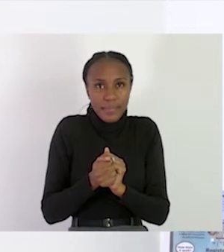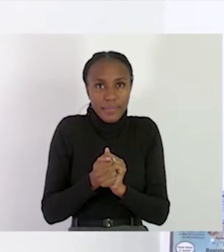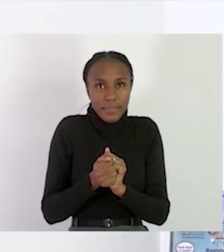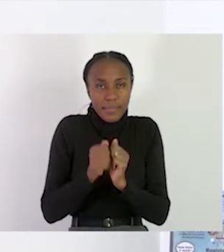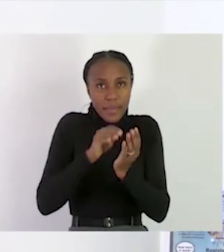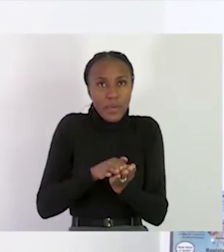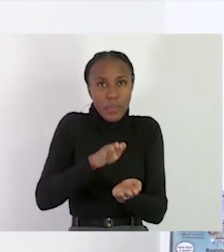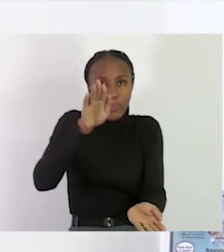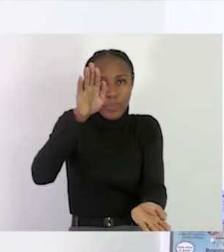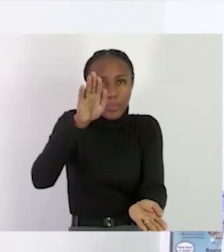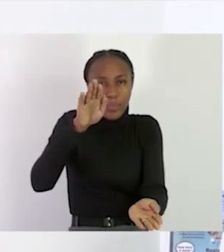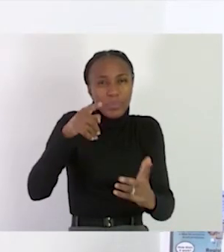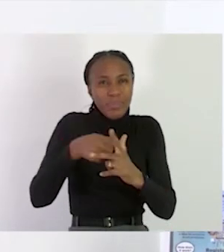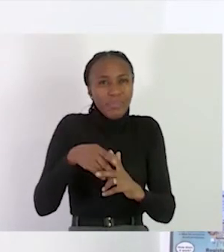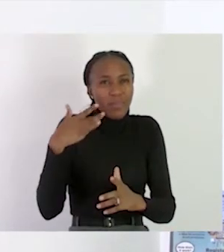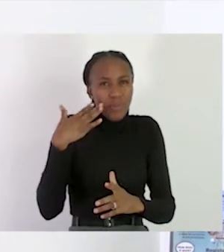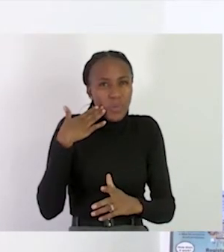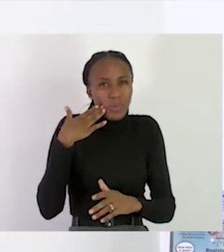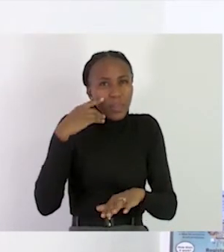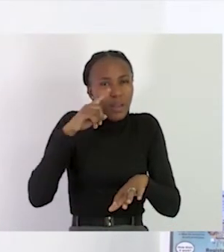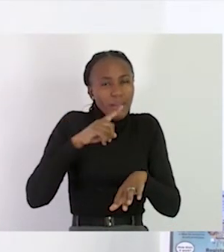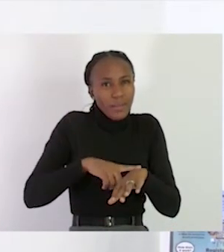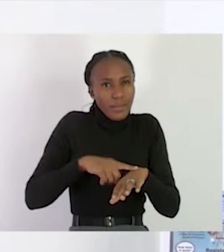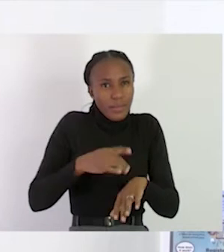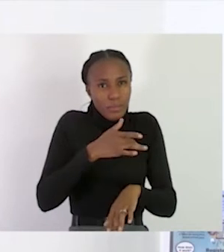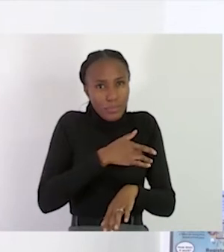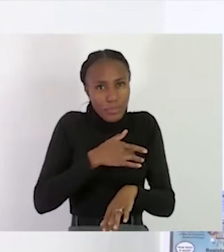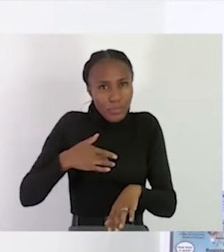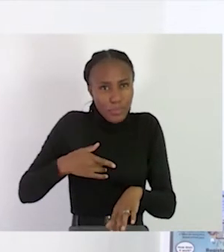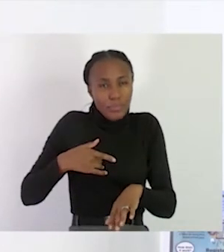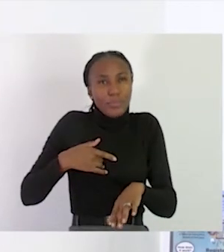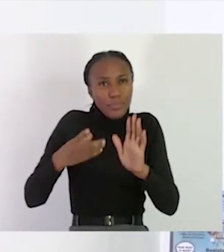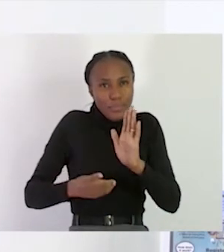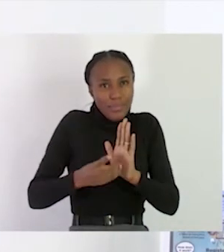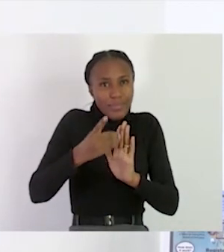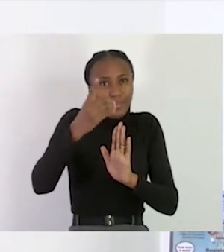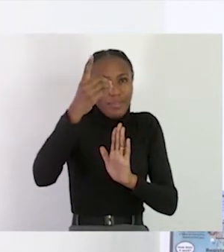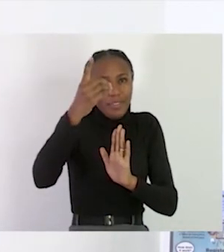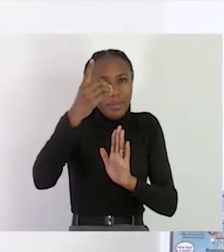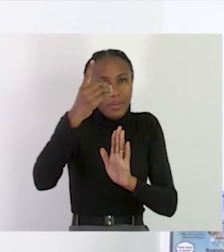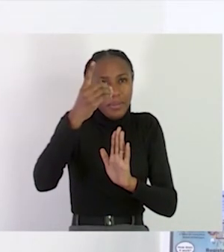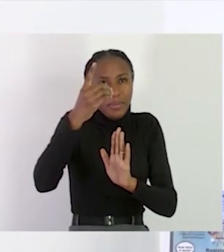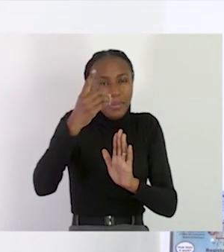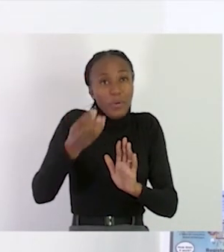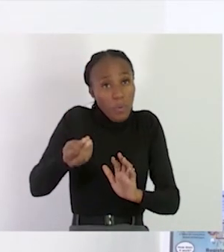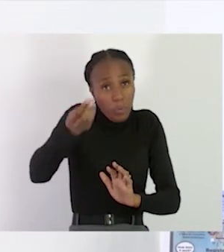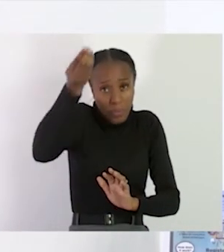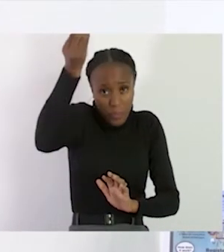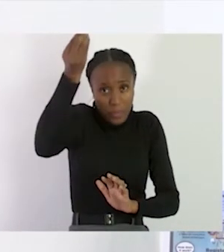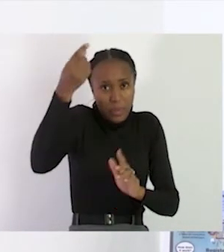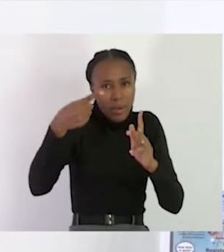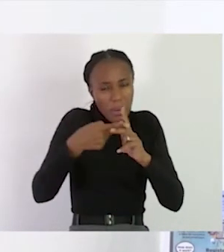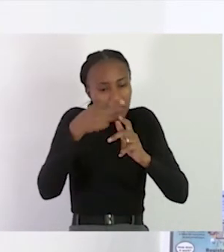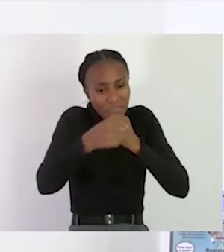Puberty is the stage of sexual maturity. The stage of sexual maturity takes place from